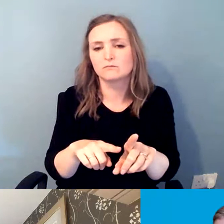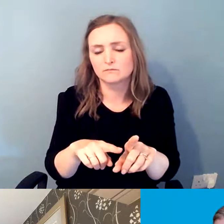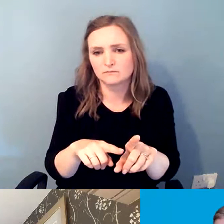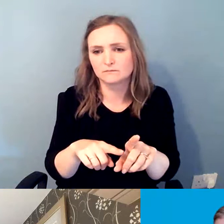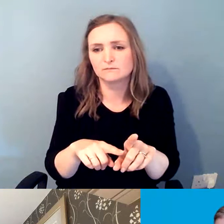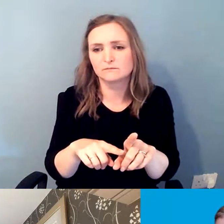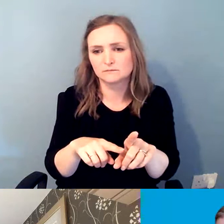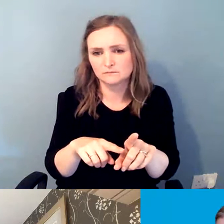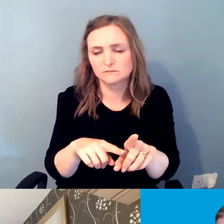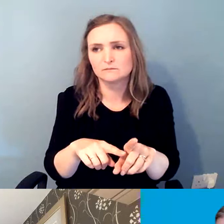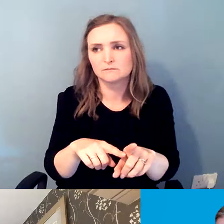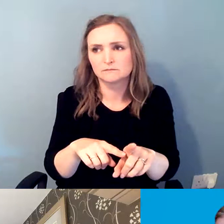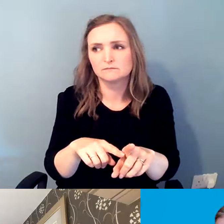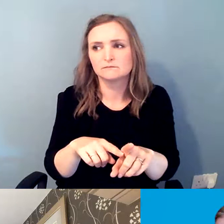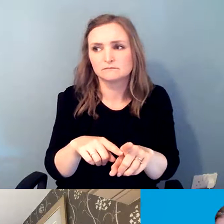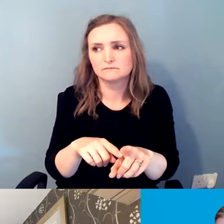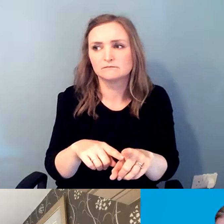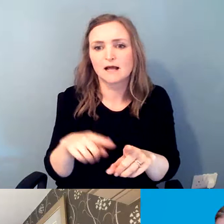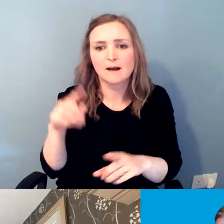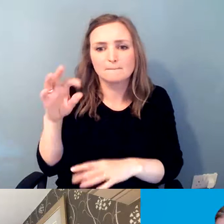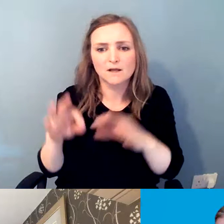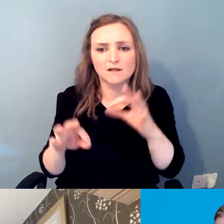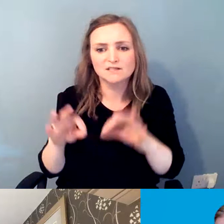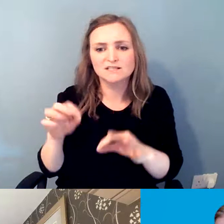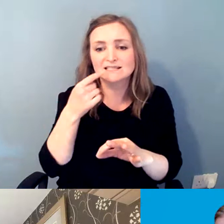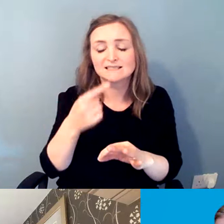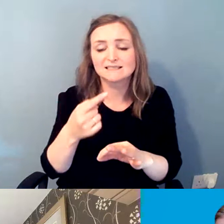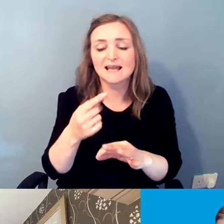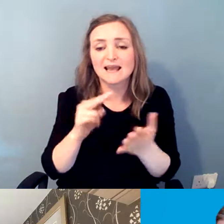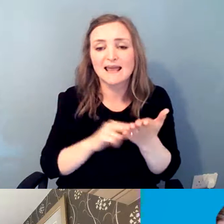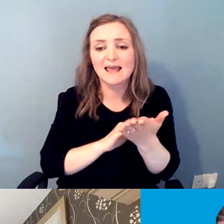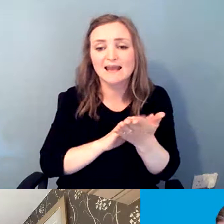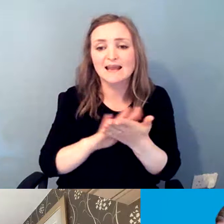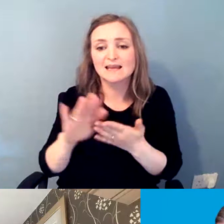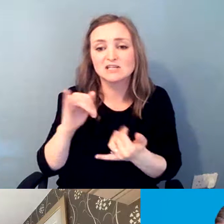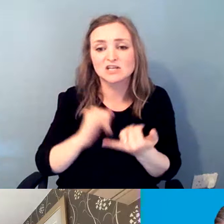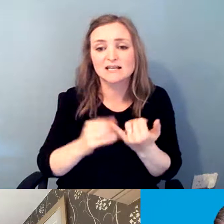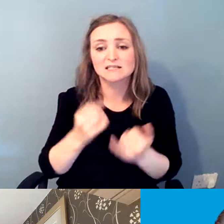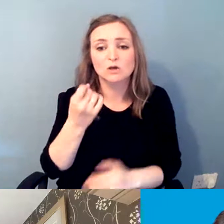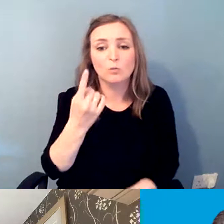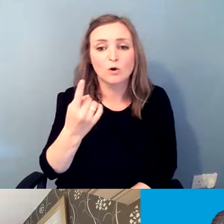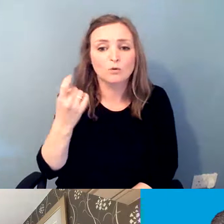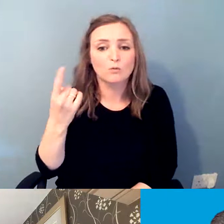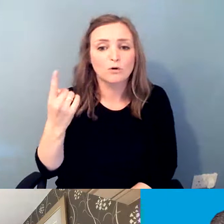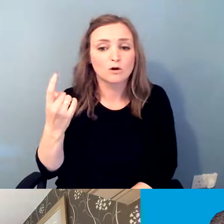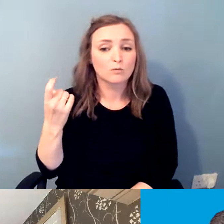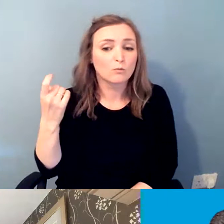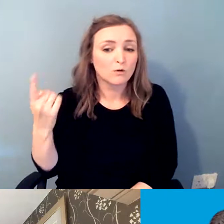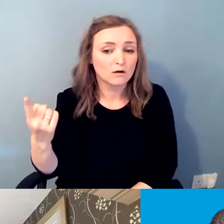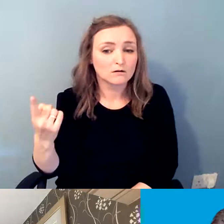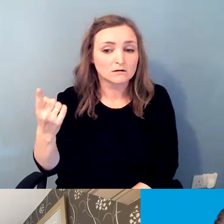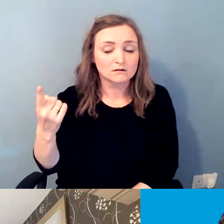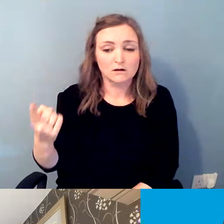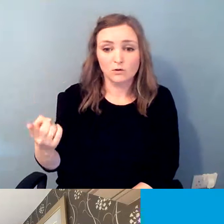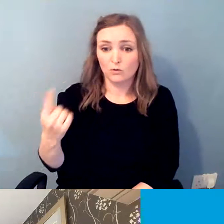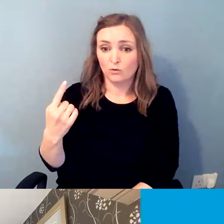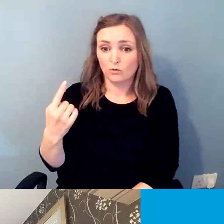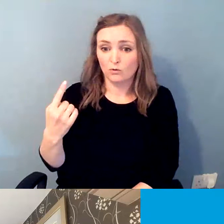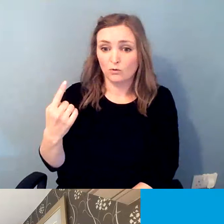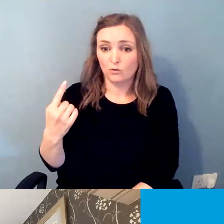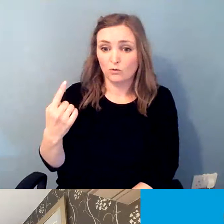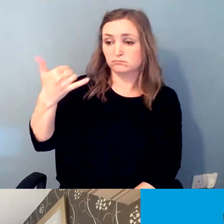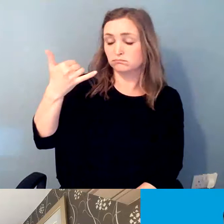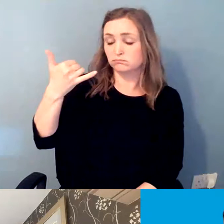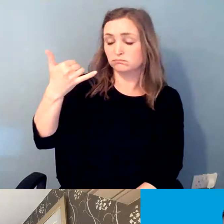a very accessible healthcare advice system. None of those are clinicians. They all work to protocols.